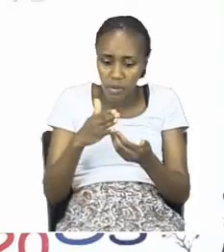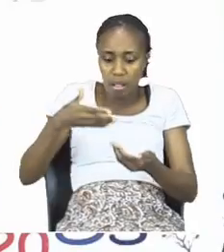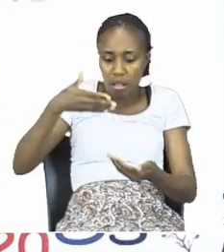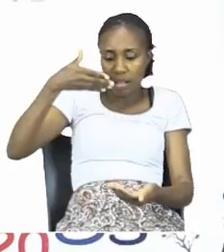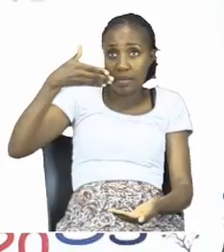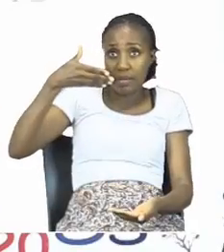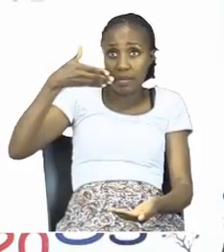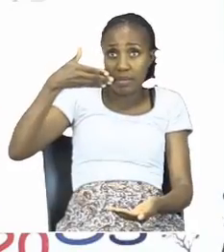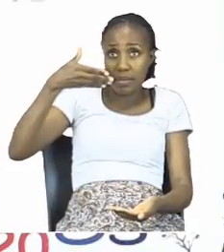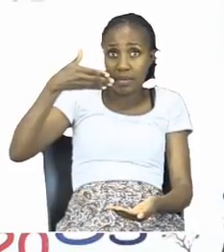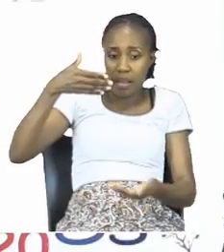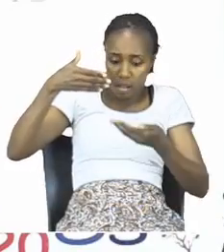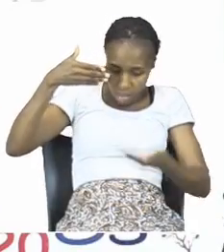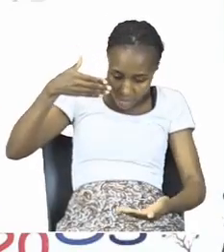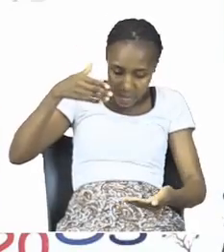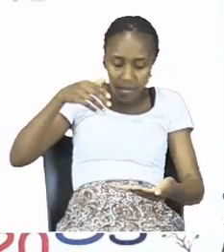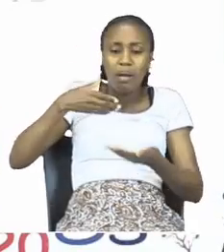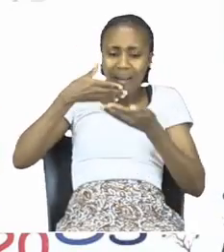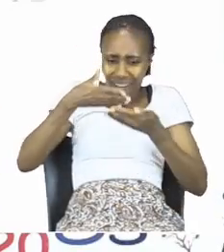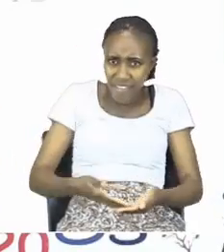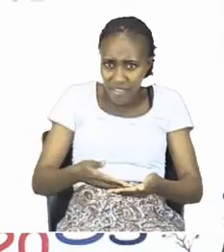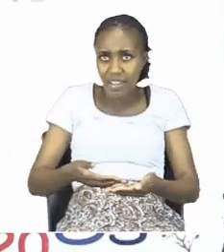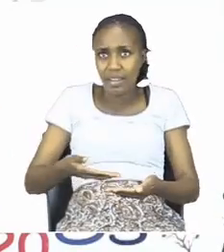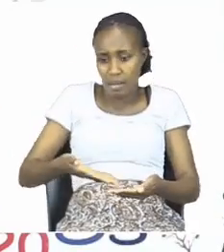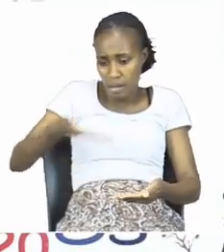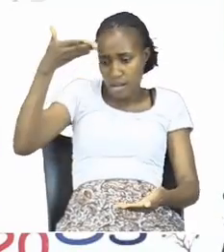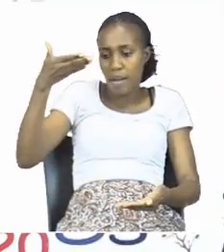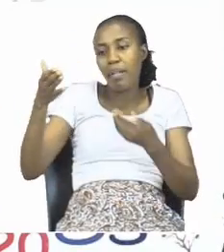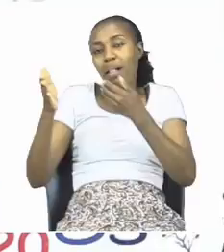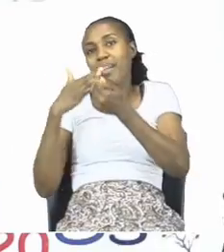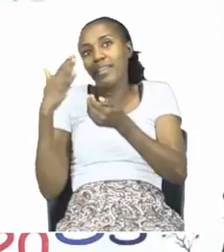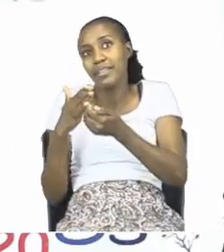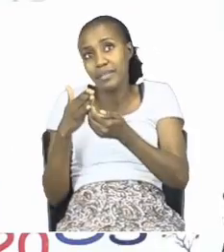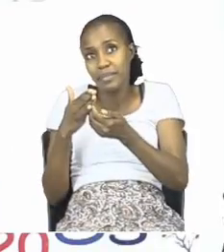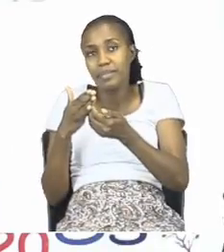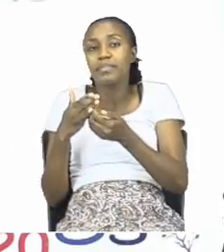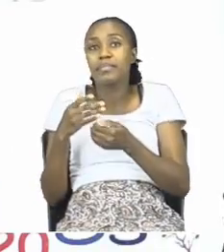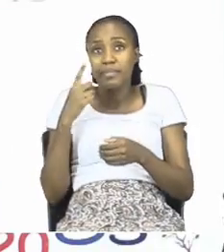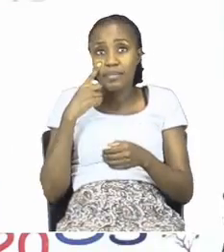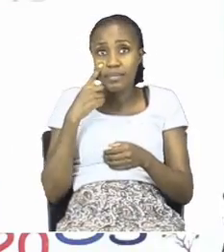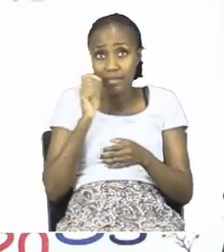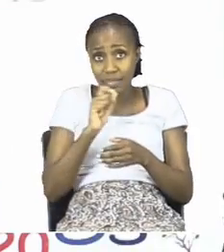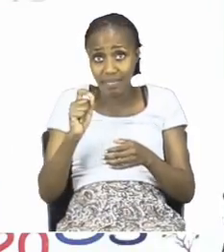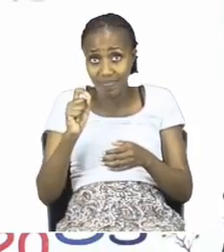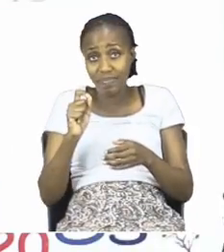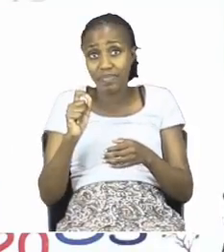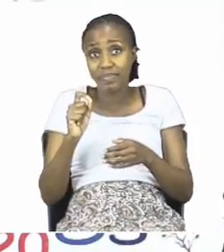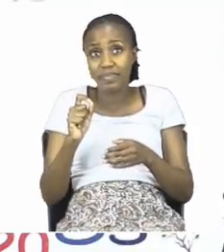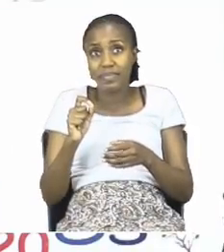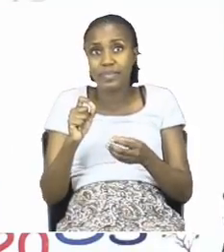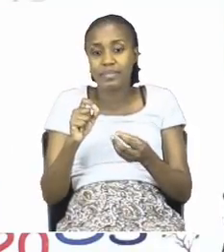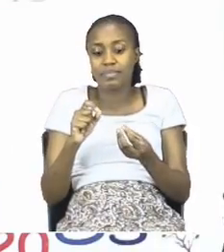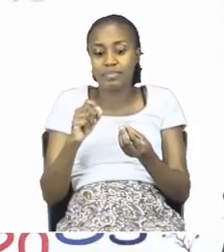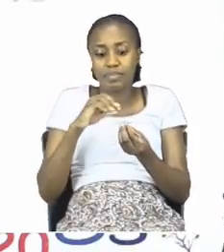going down, it shows that the strawberry is heavy. So in our sentence, the one we want to